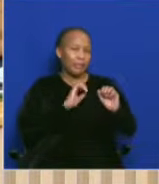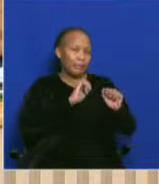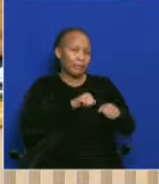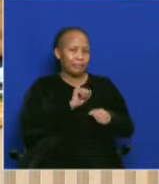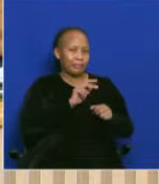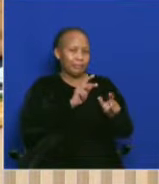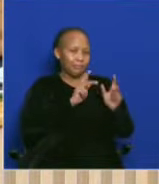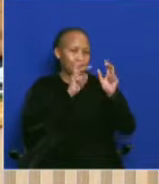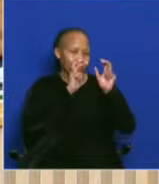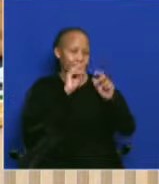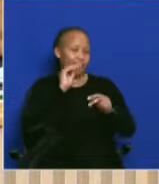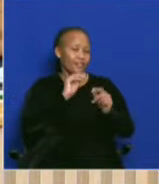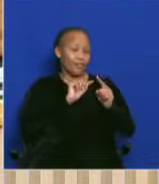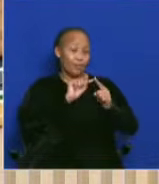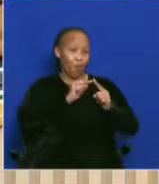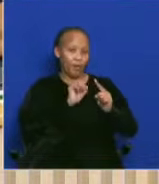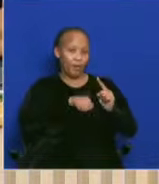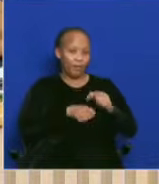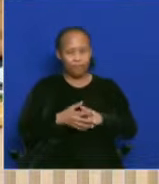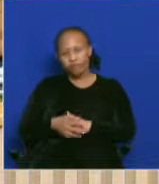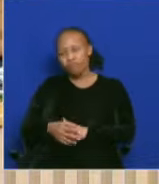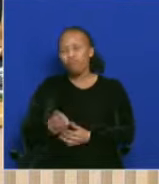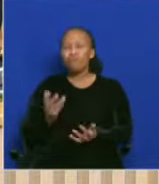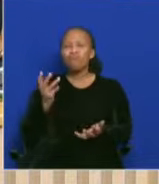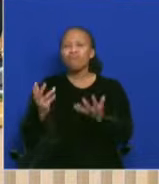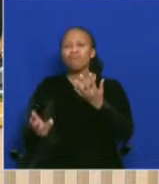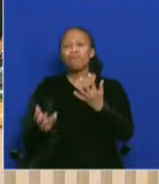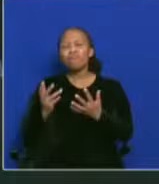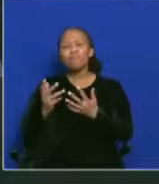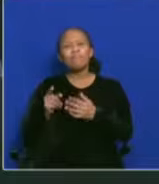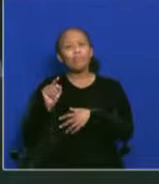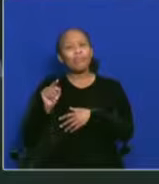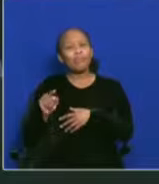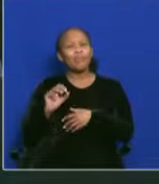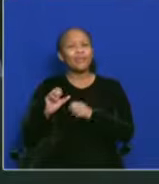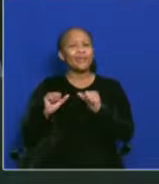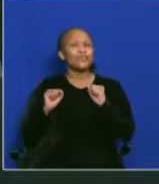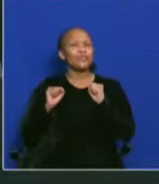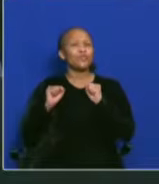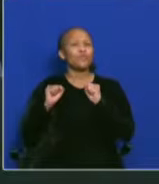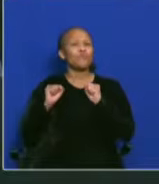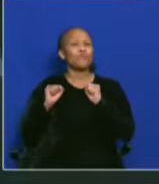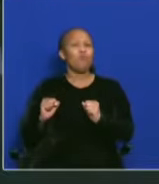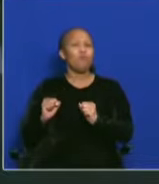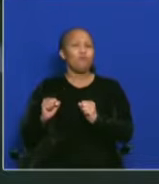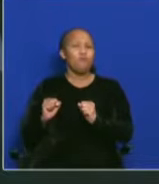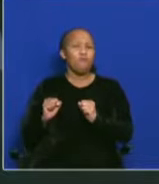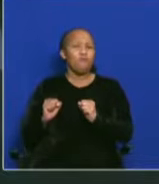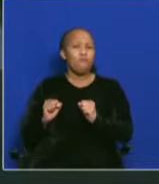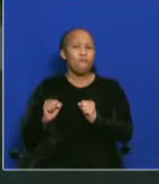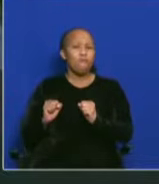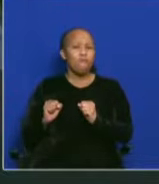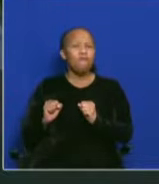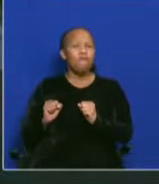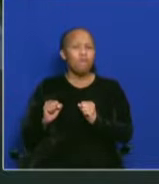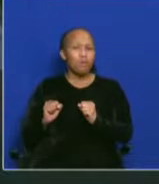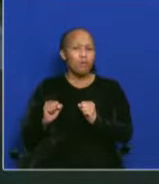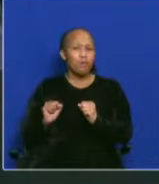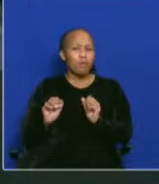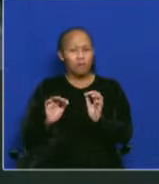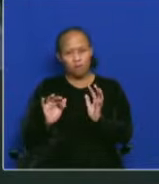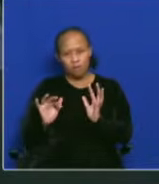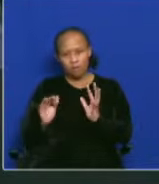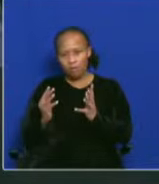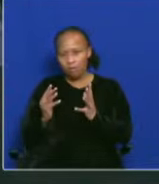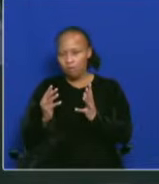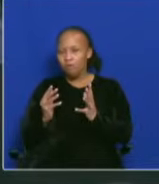Baloyi. And perhaps it's stronger than just assisting. He's in for himself as well, or he's in it